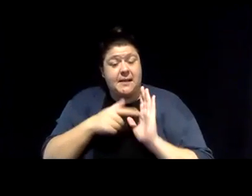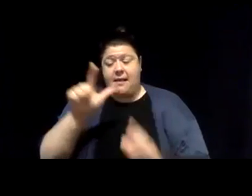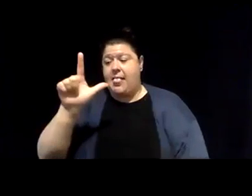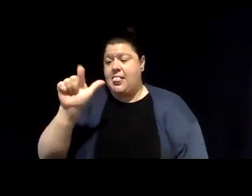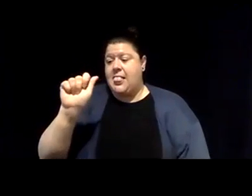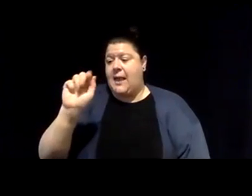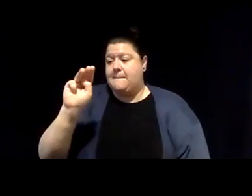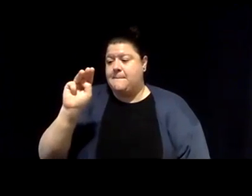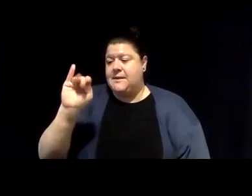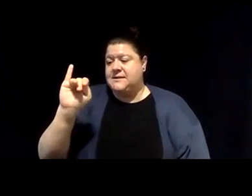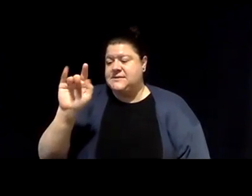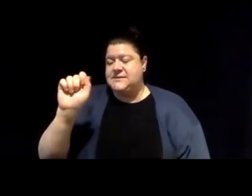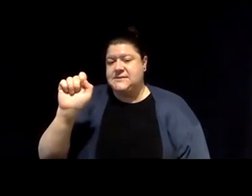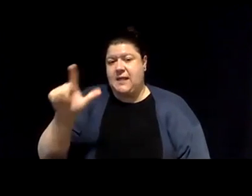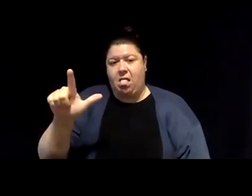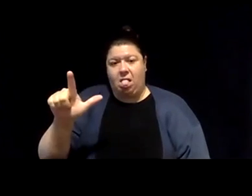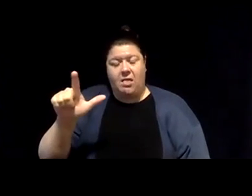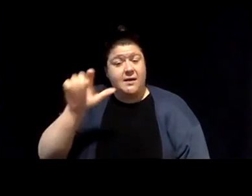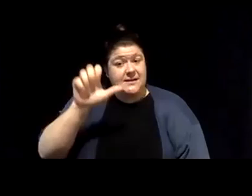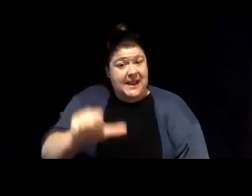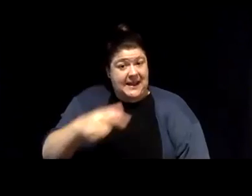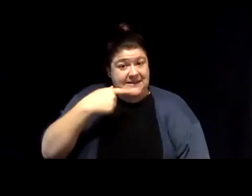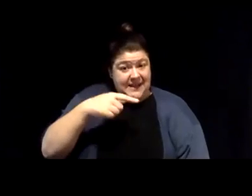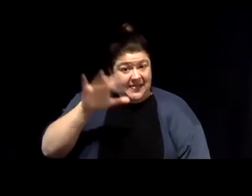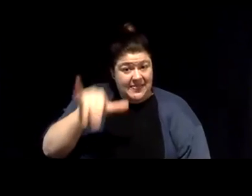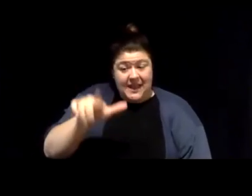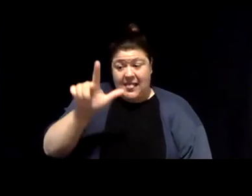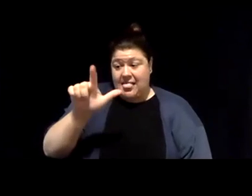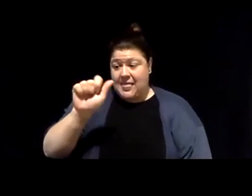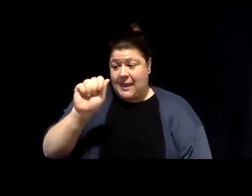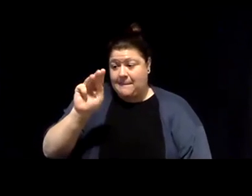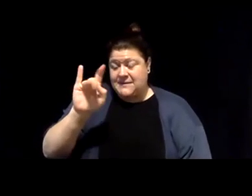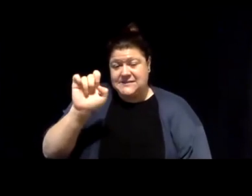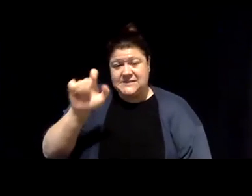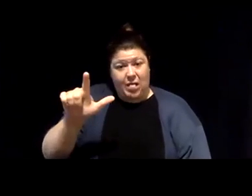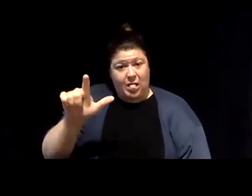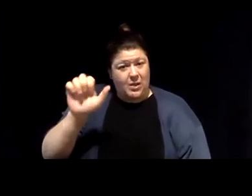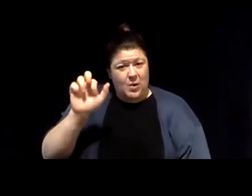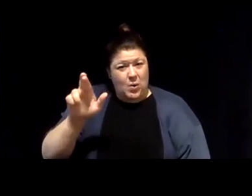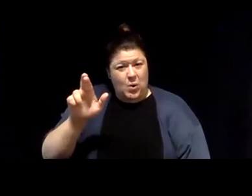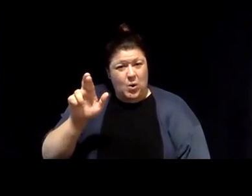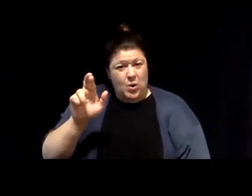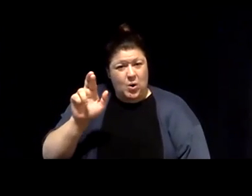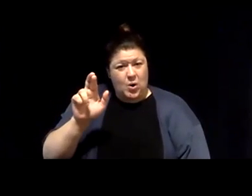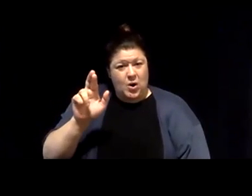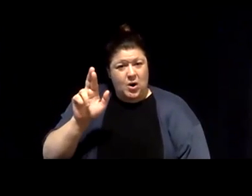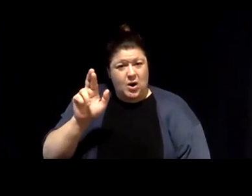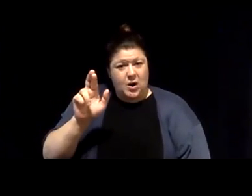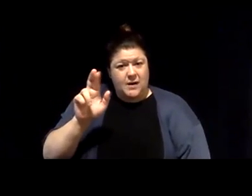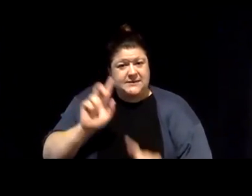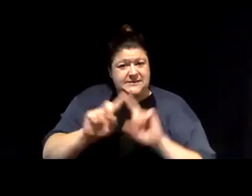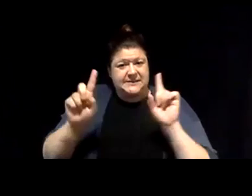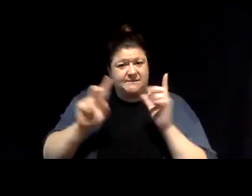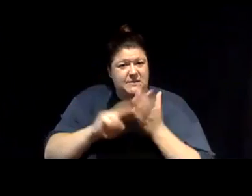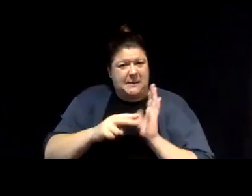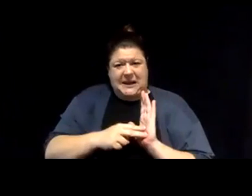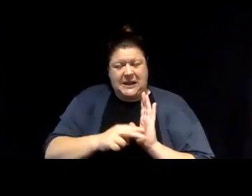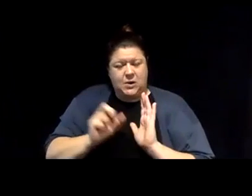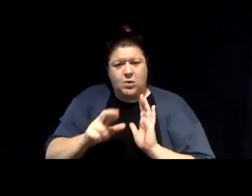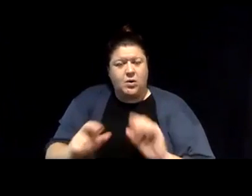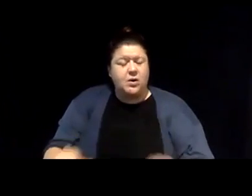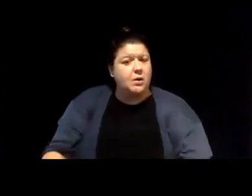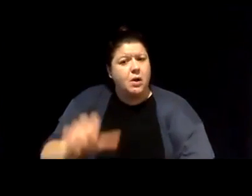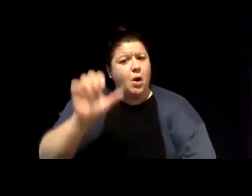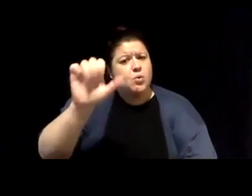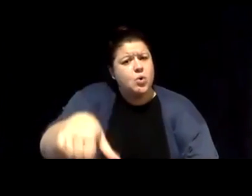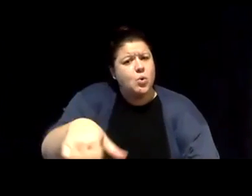take Lamisil. Can I say Lamisil, the same word, or is there a different meaning in Spanish? No, you can